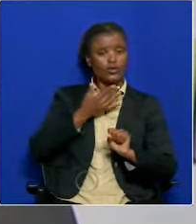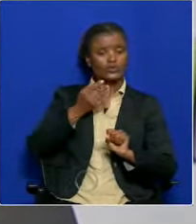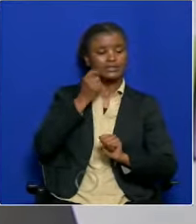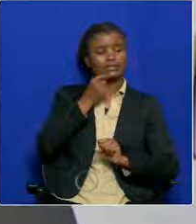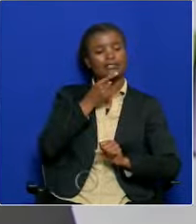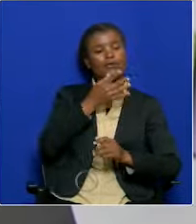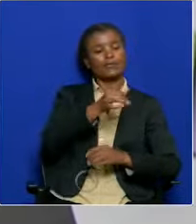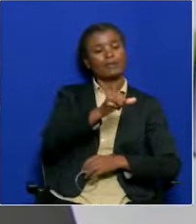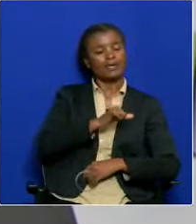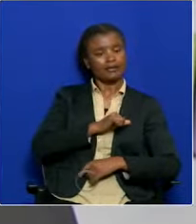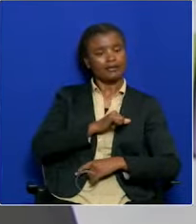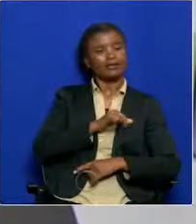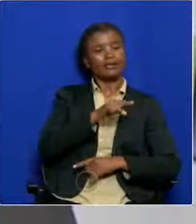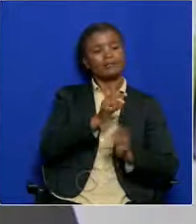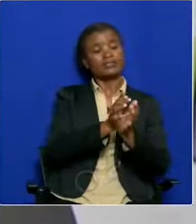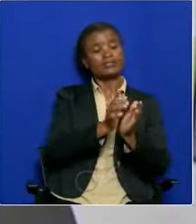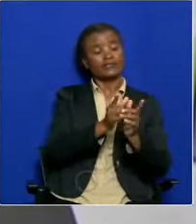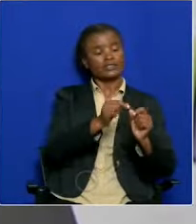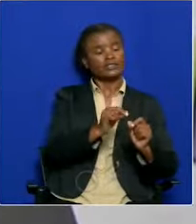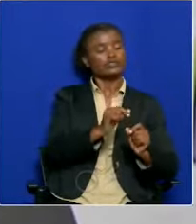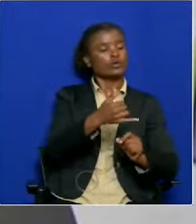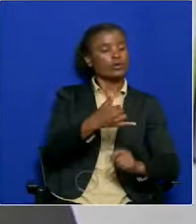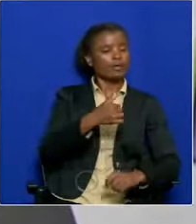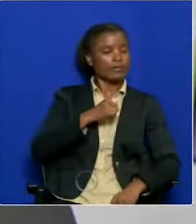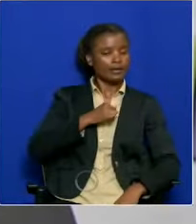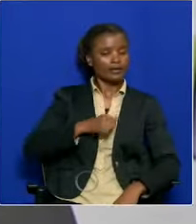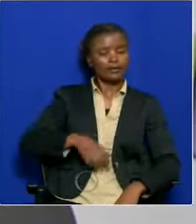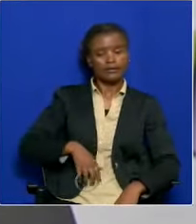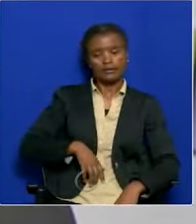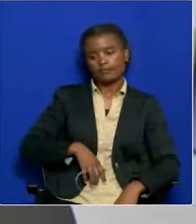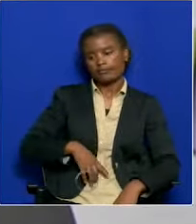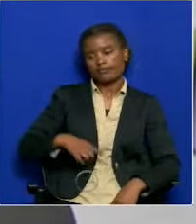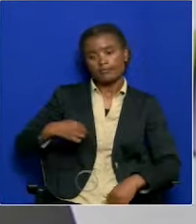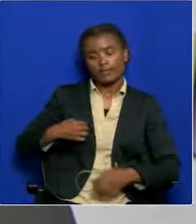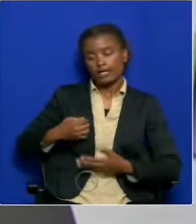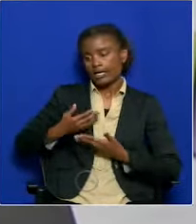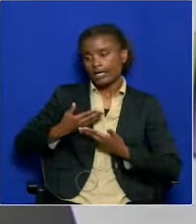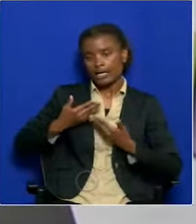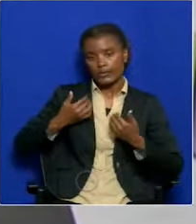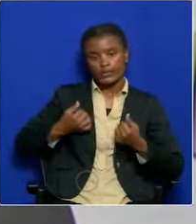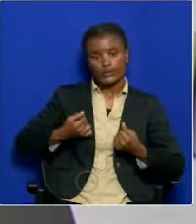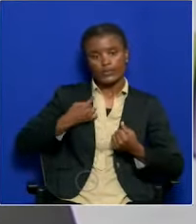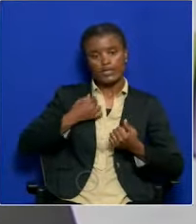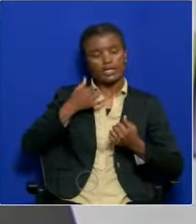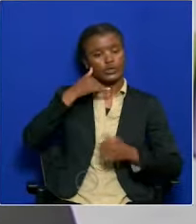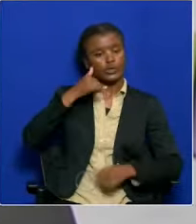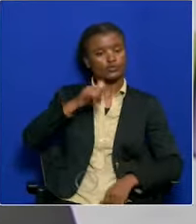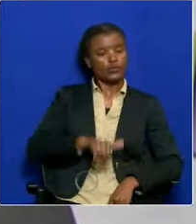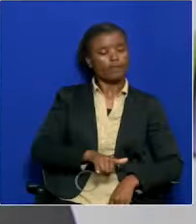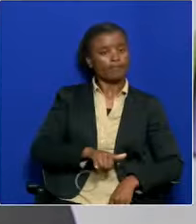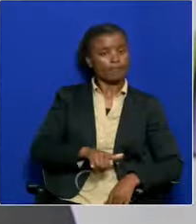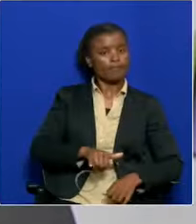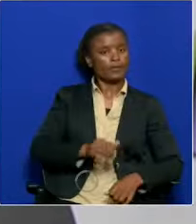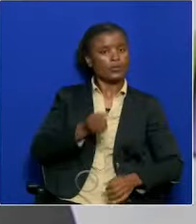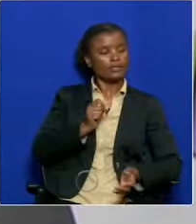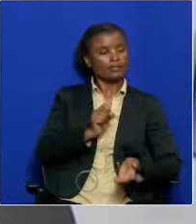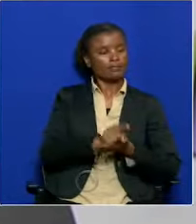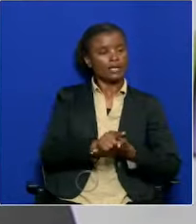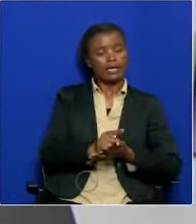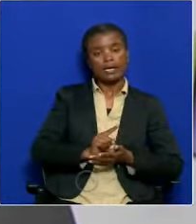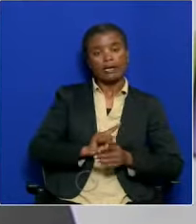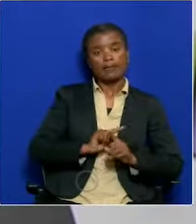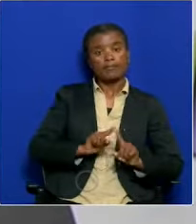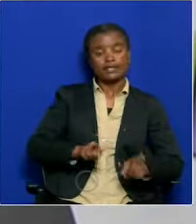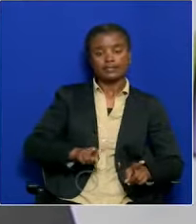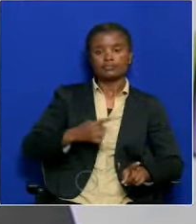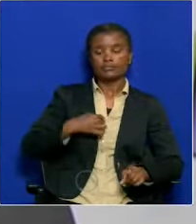Yeah, I don't know why didn't it come that I drop and whatsoever, but I waited